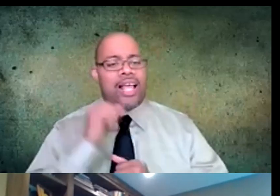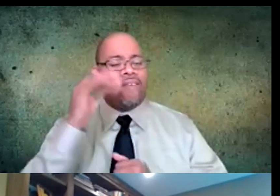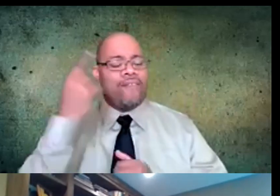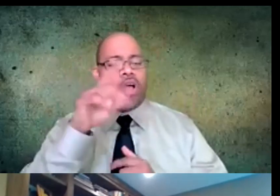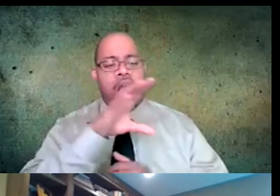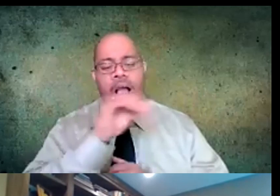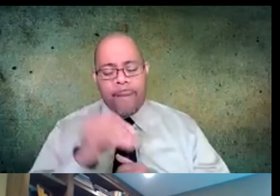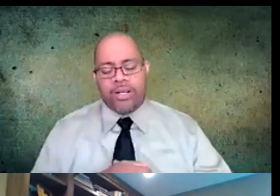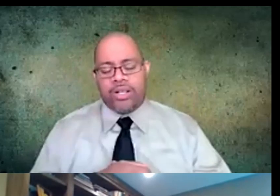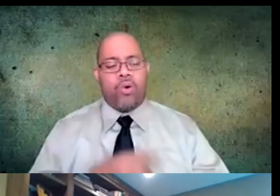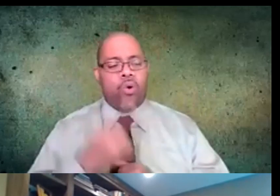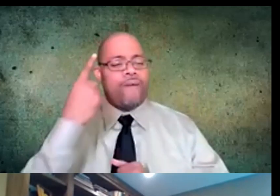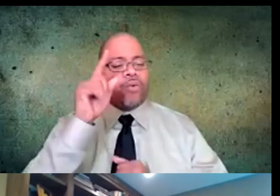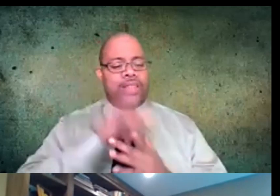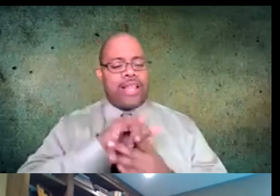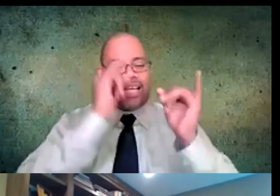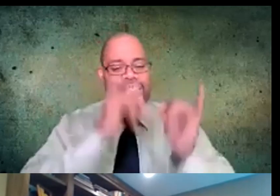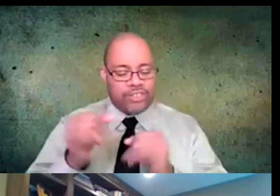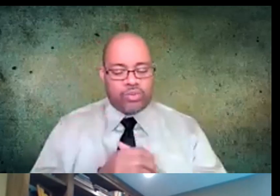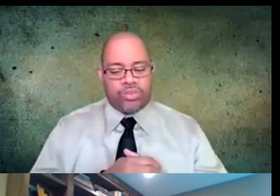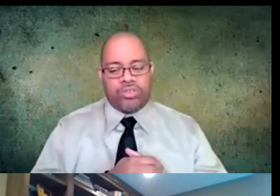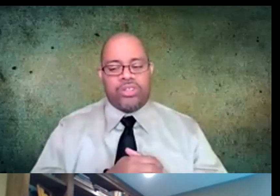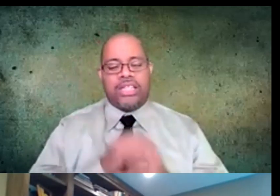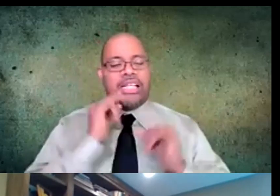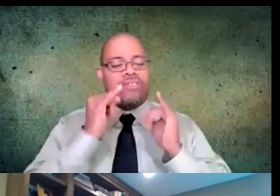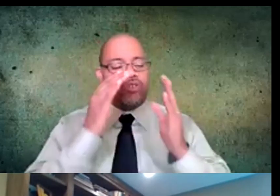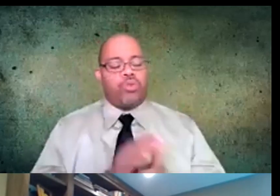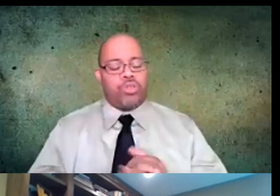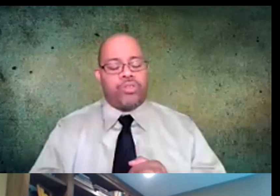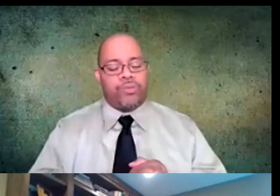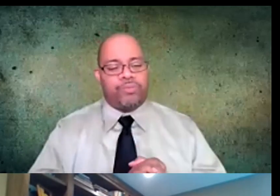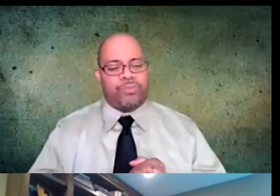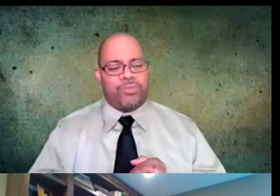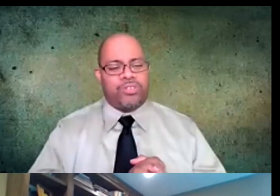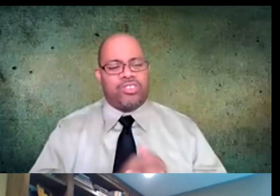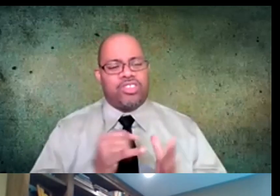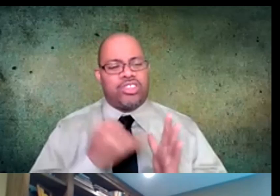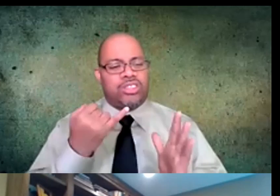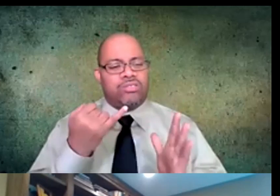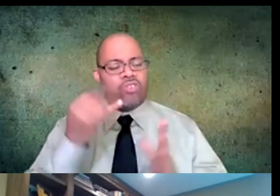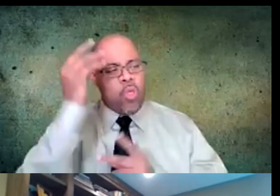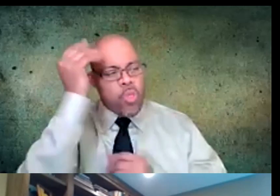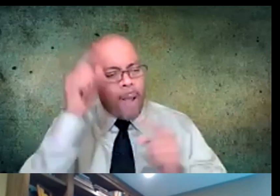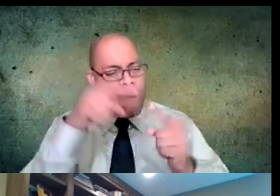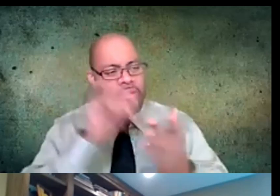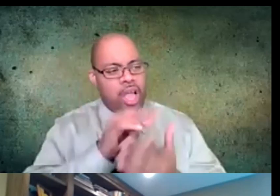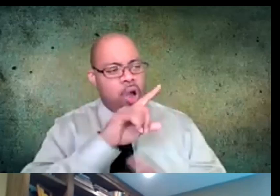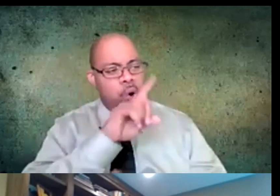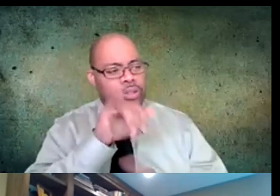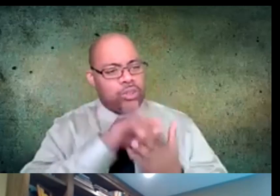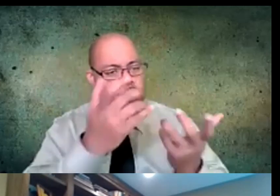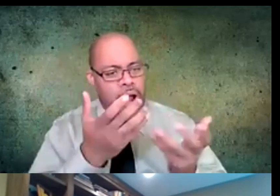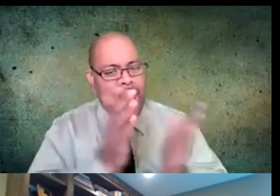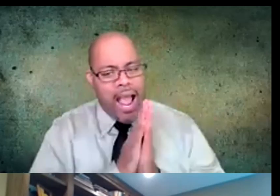company or for that individual interviewer. Just be thoughtful about the questions that you want to